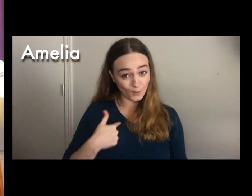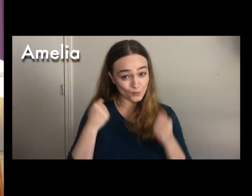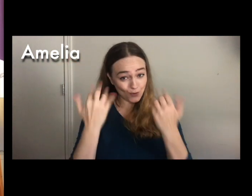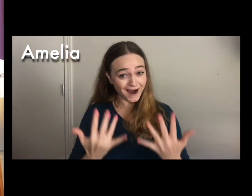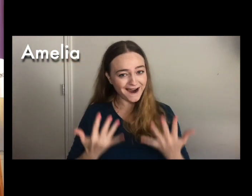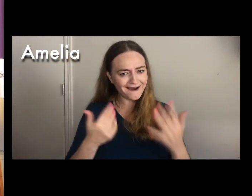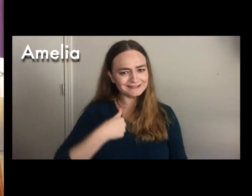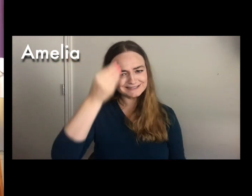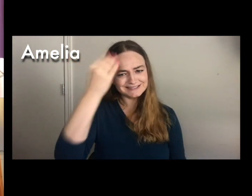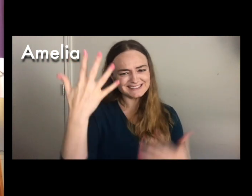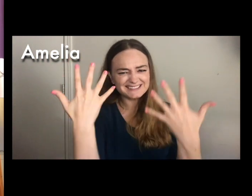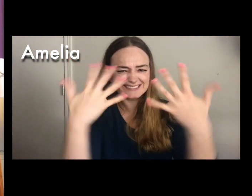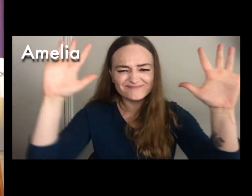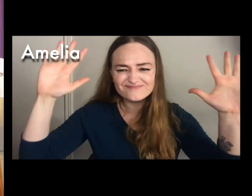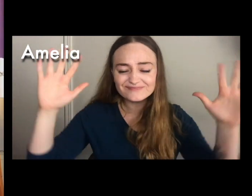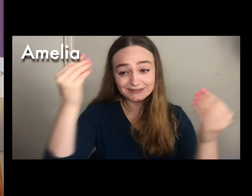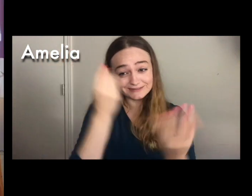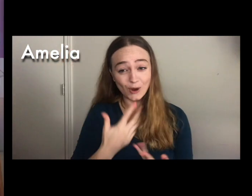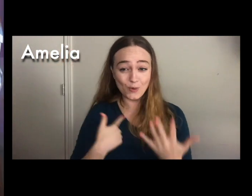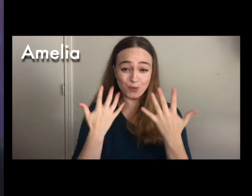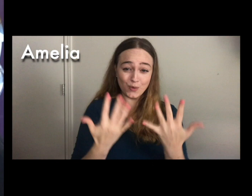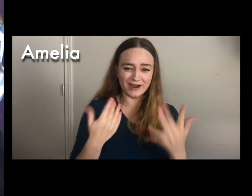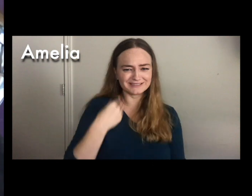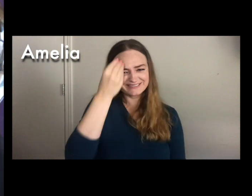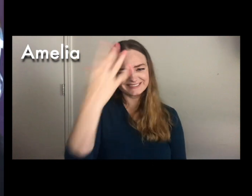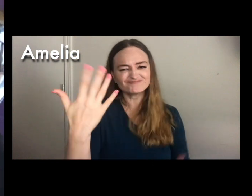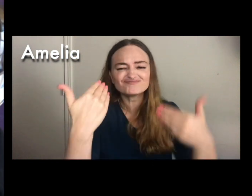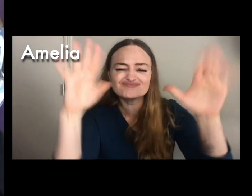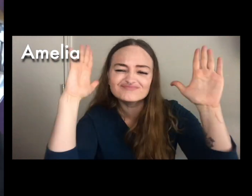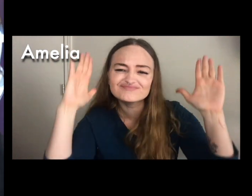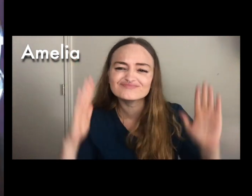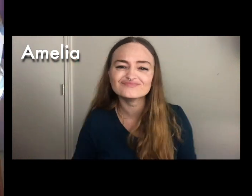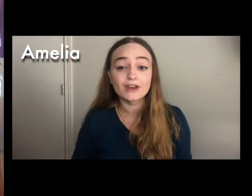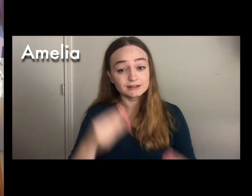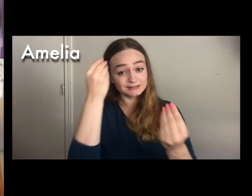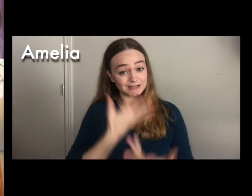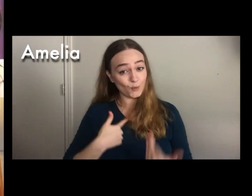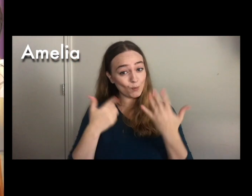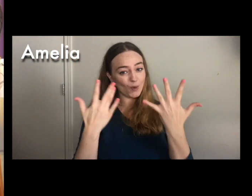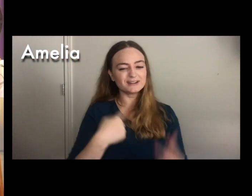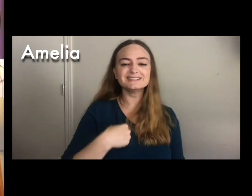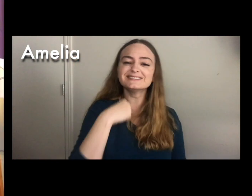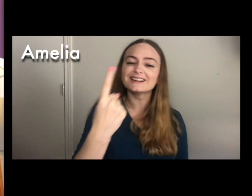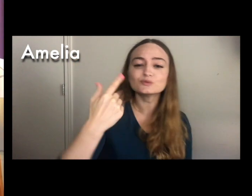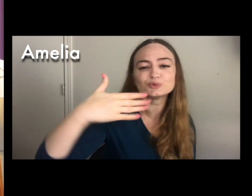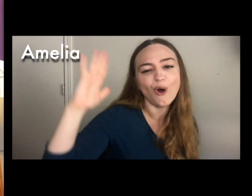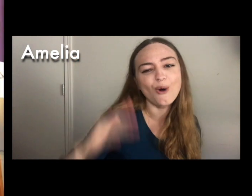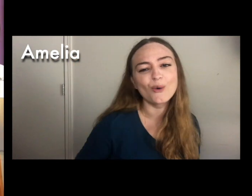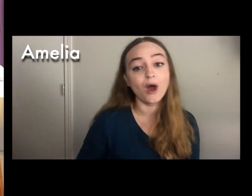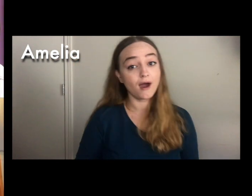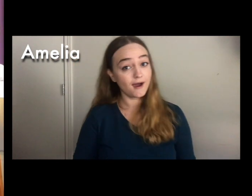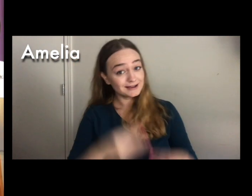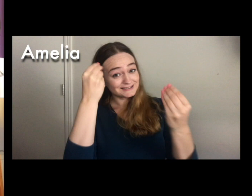tell me wait and I tell them die. They tell me wait and I tell them die. They tell me wait and